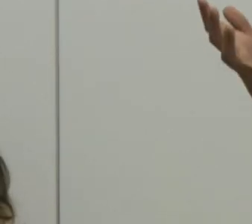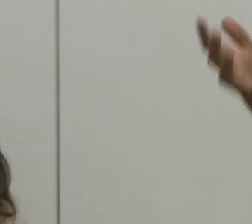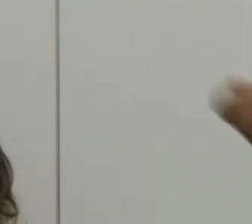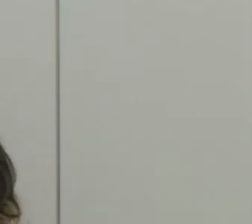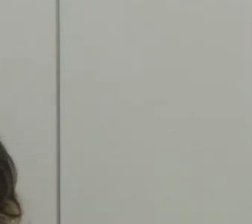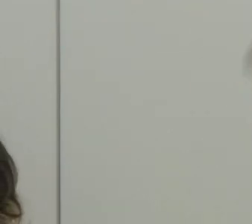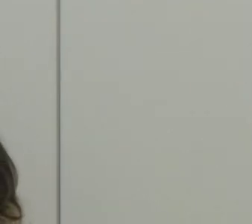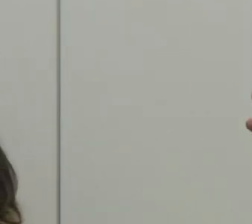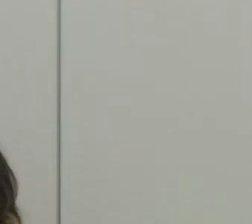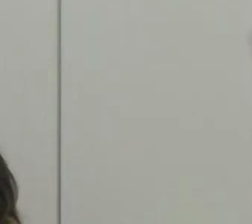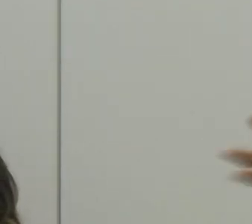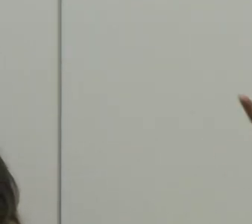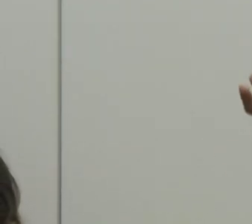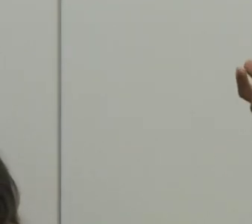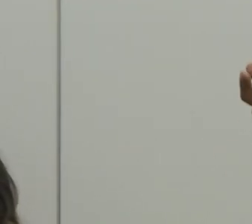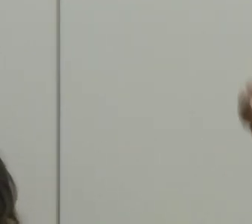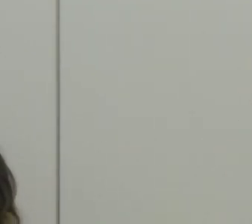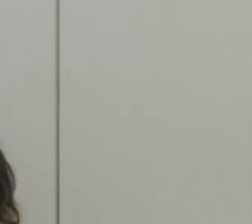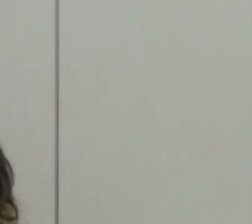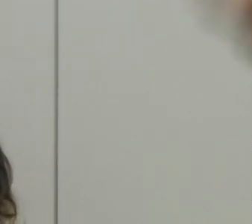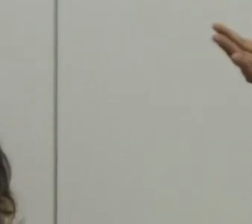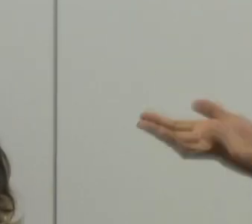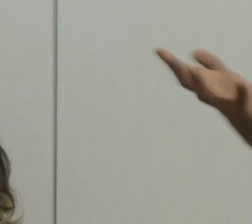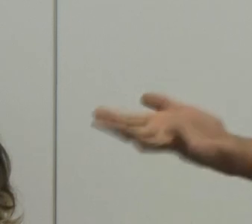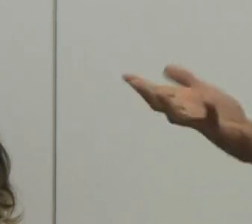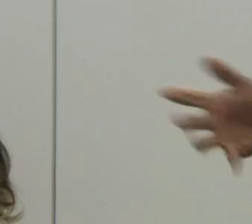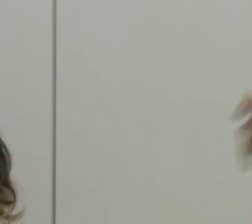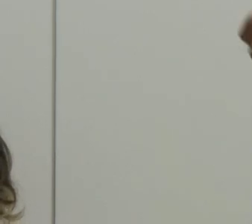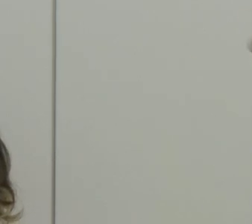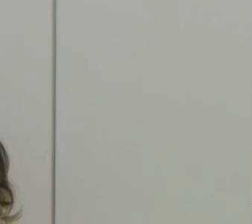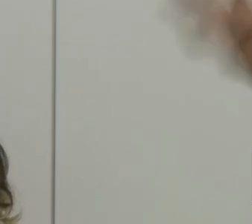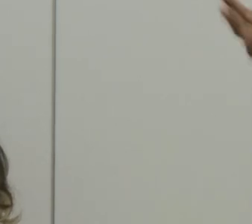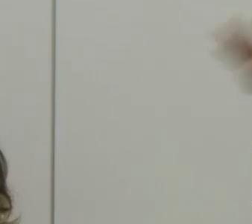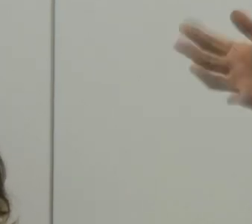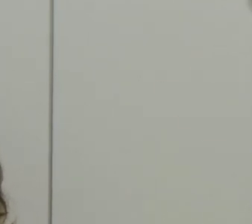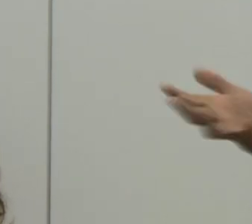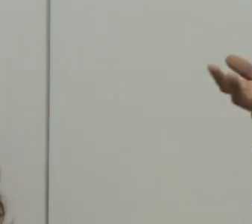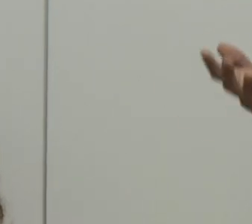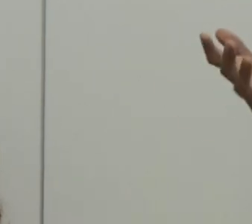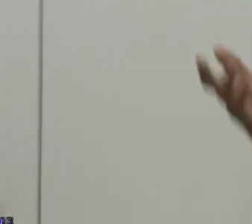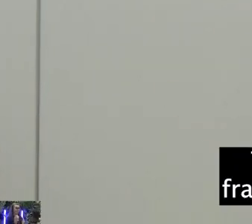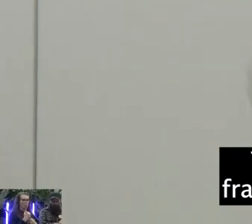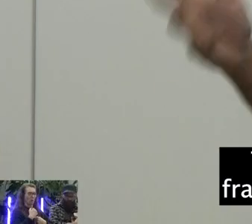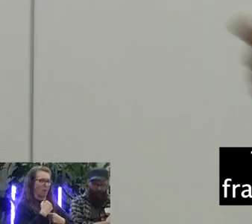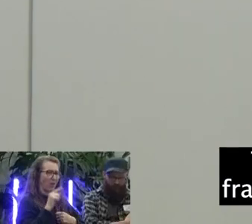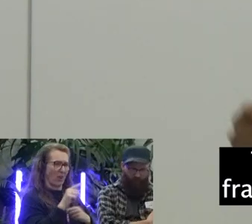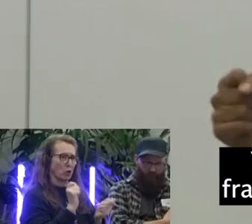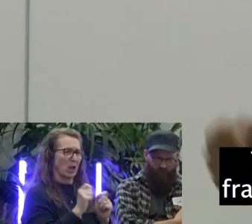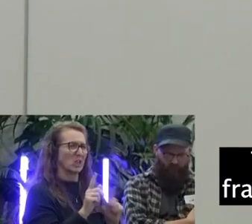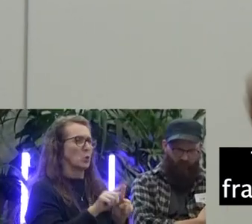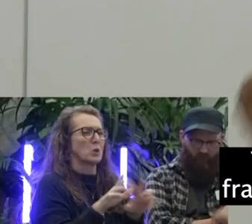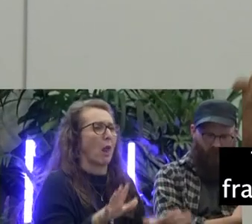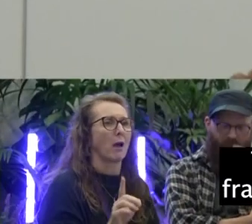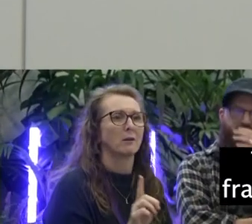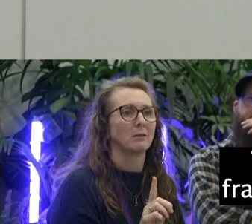support, I often find myself asking questions around, well, where can change come from and what might that change look like? This work has culminated